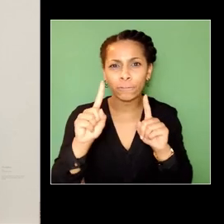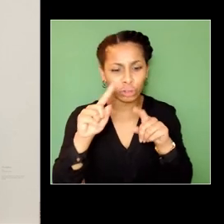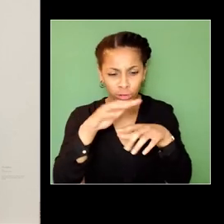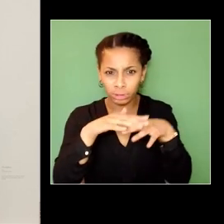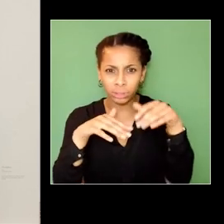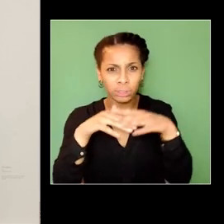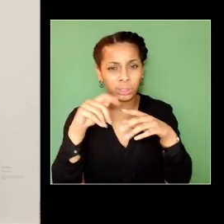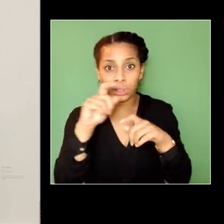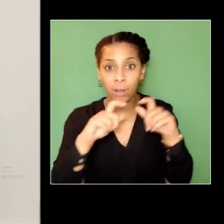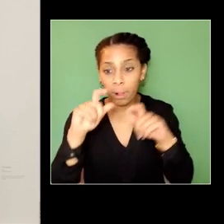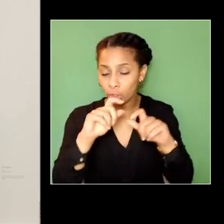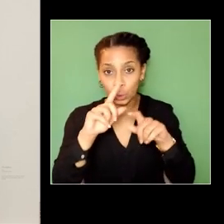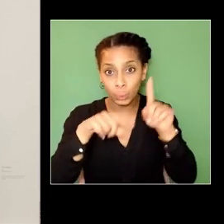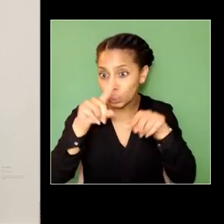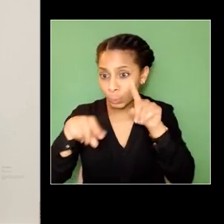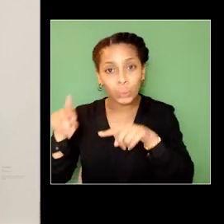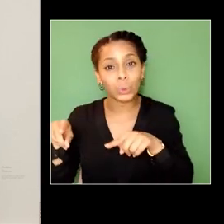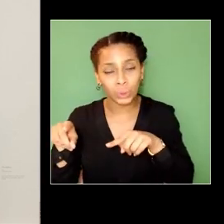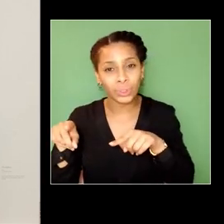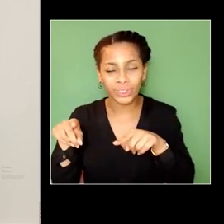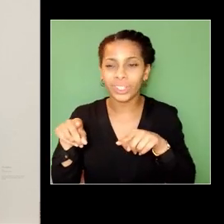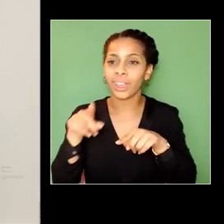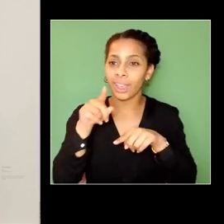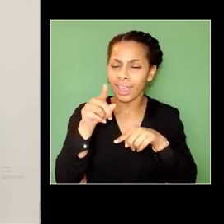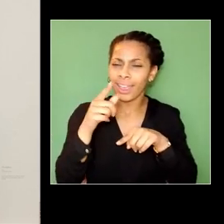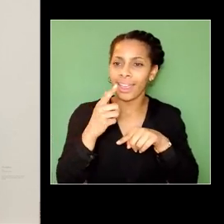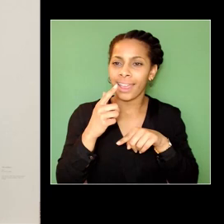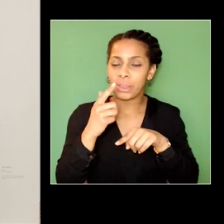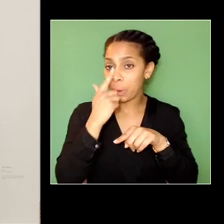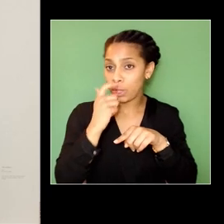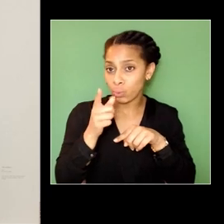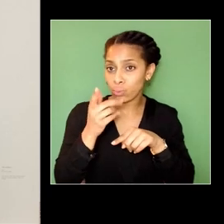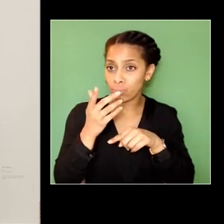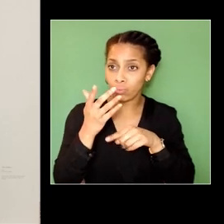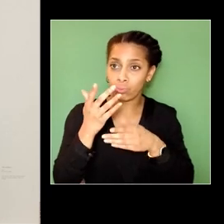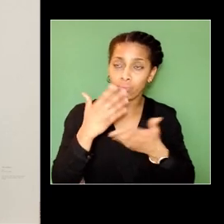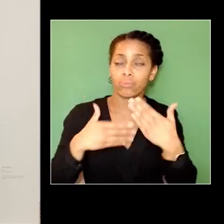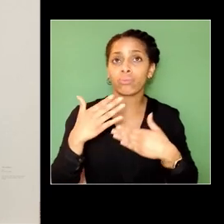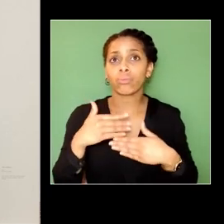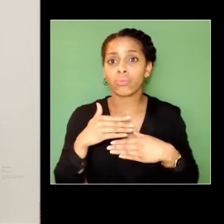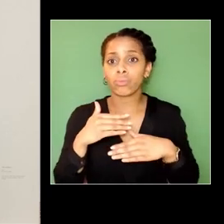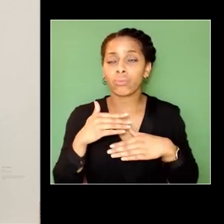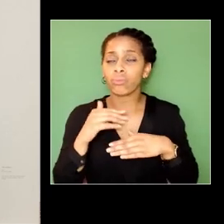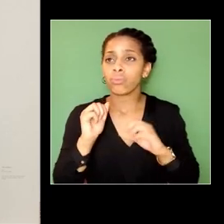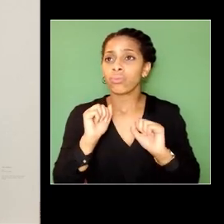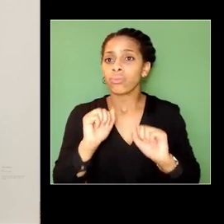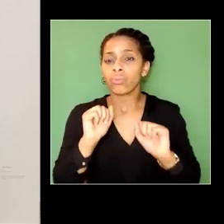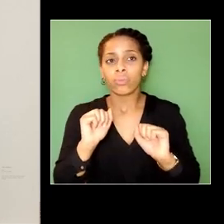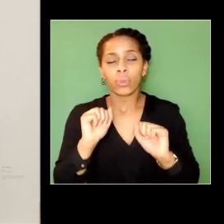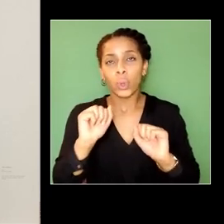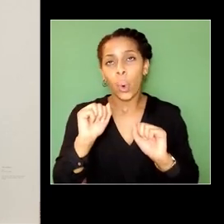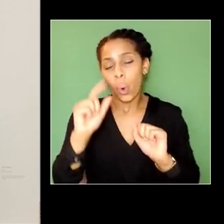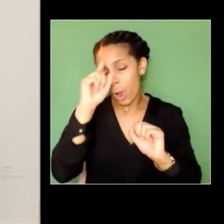space. But can you talk about then, you know, how these ideas from an aesthetic place